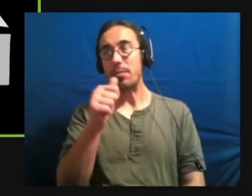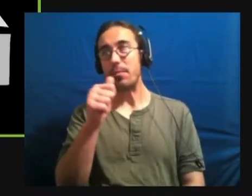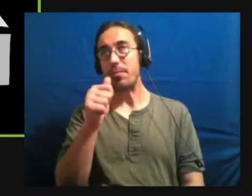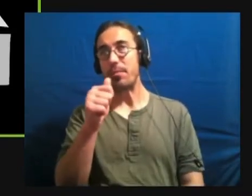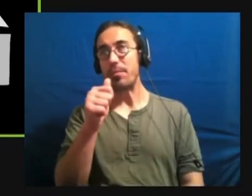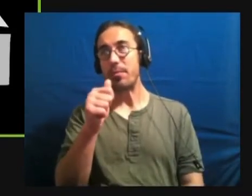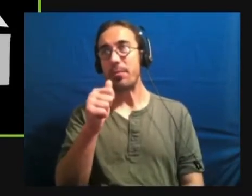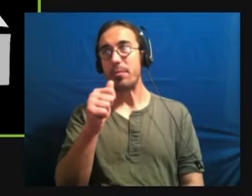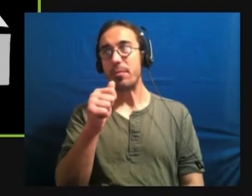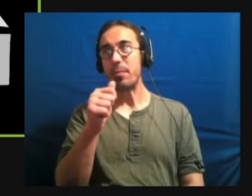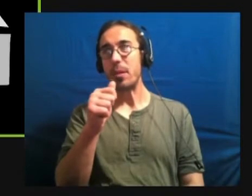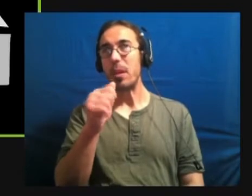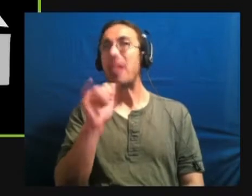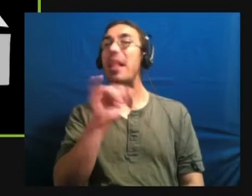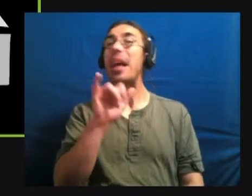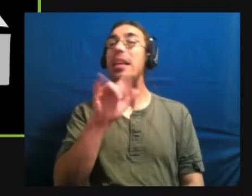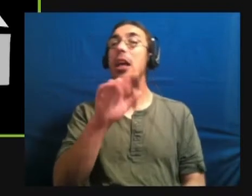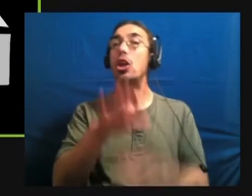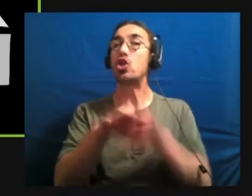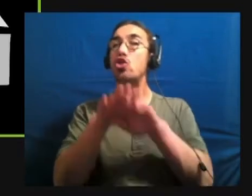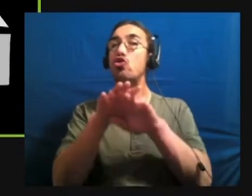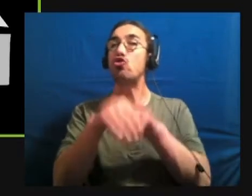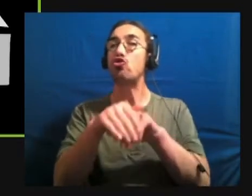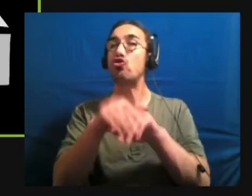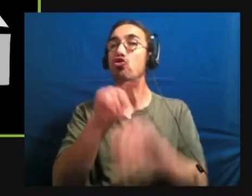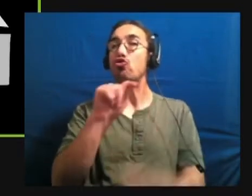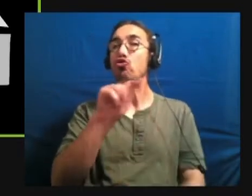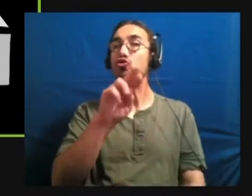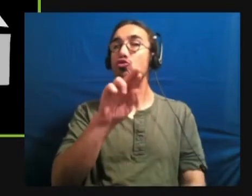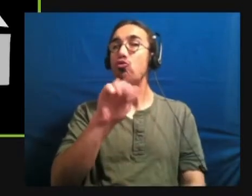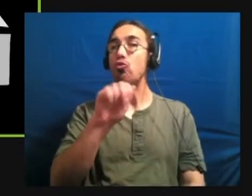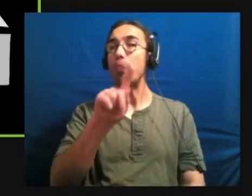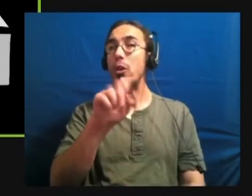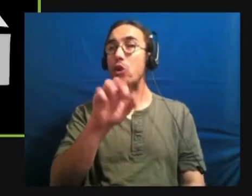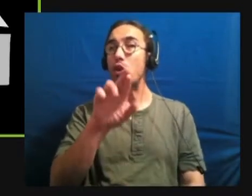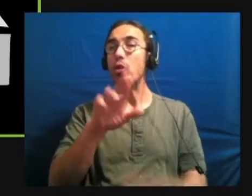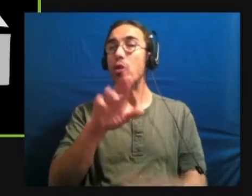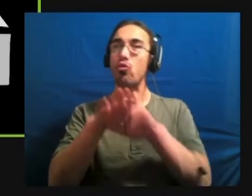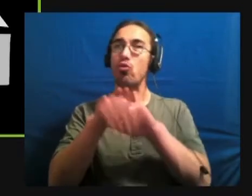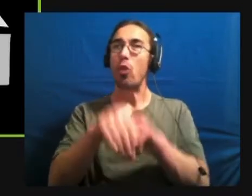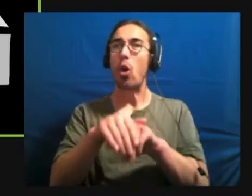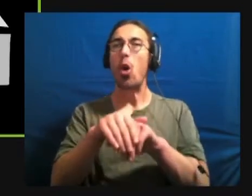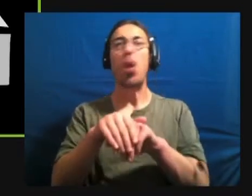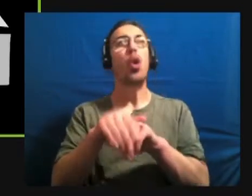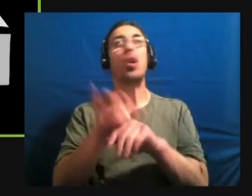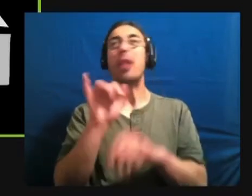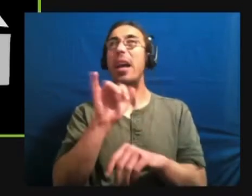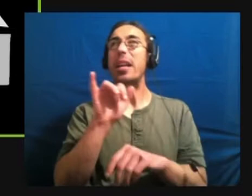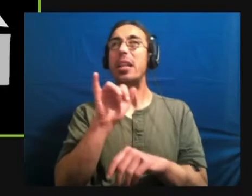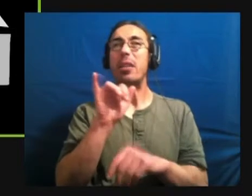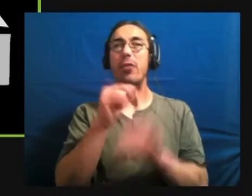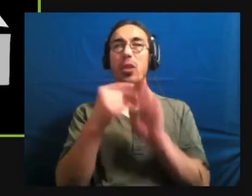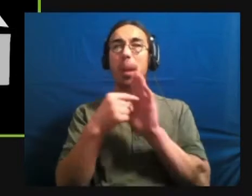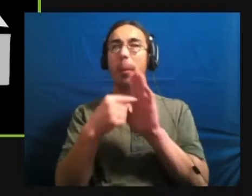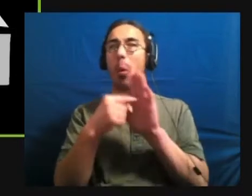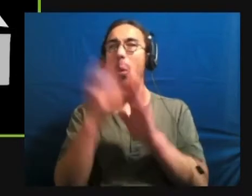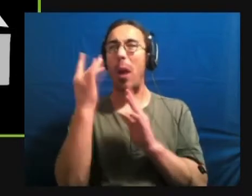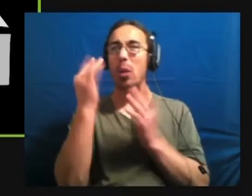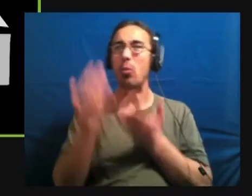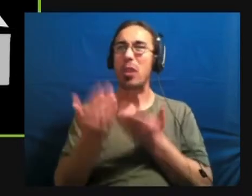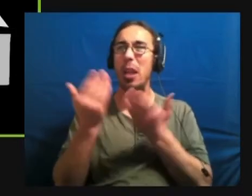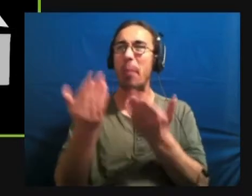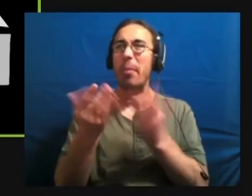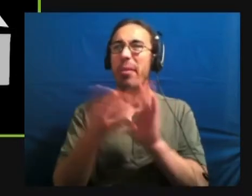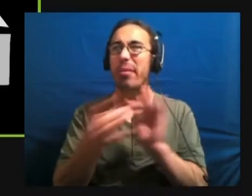being a traitor, basically. Why are you bringing this up? And so an autistic